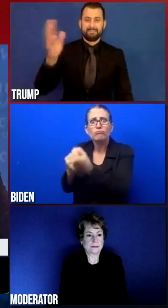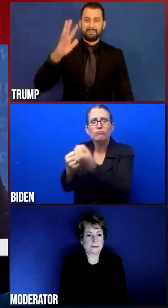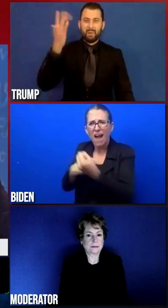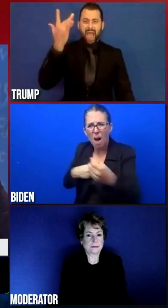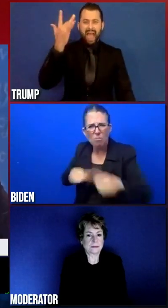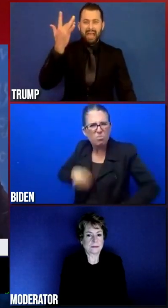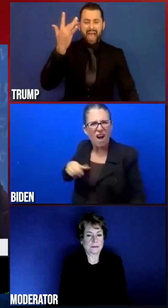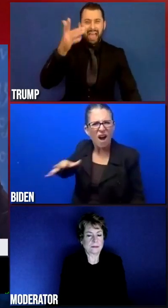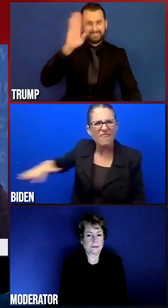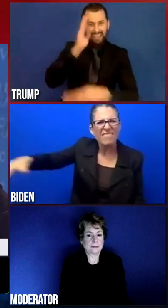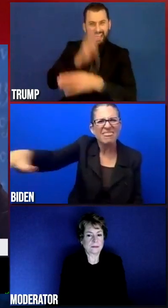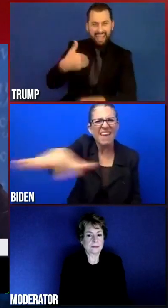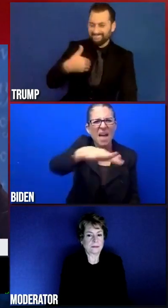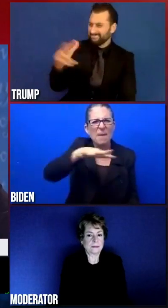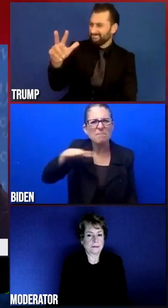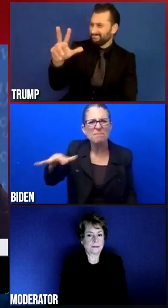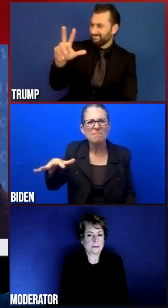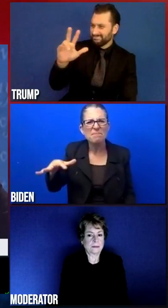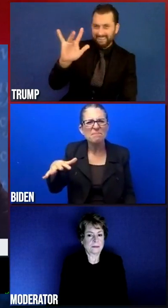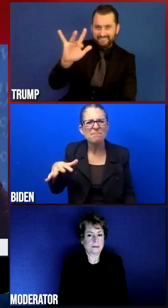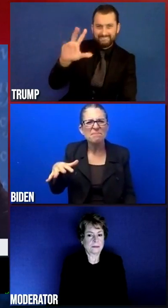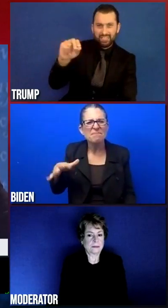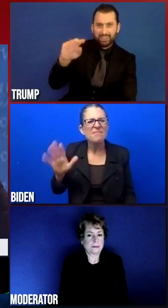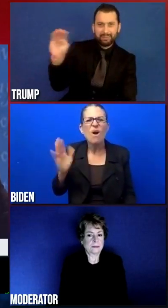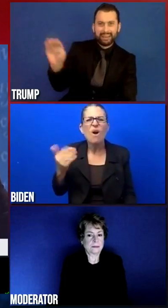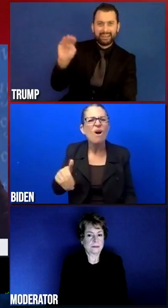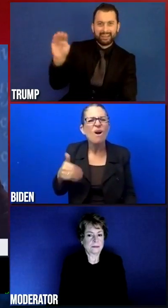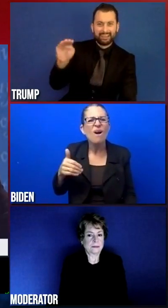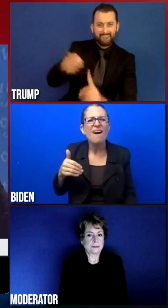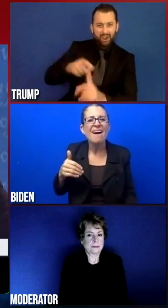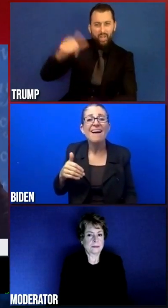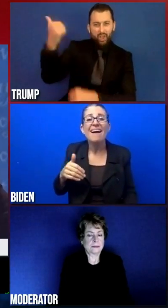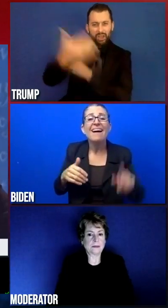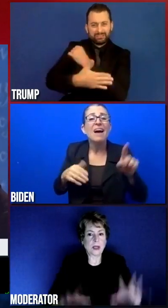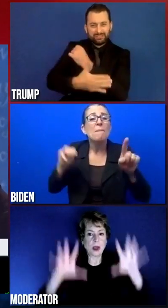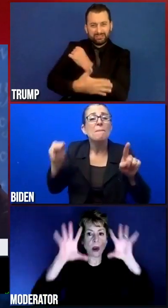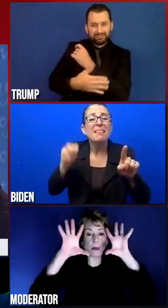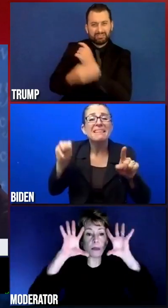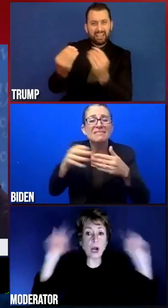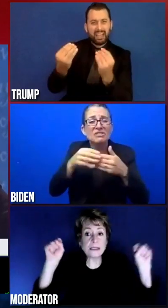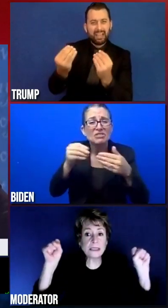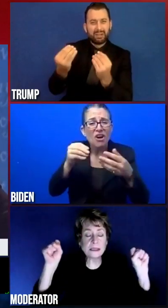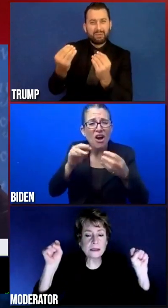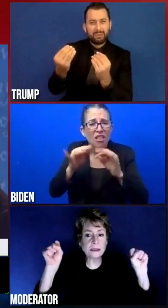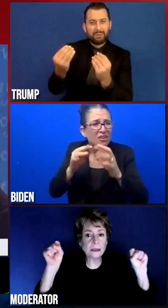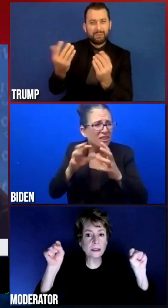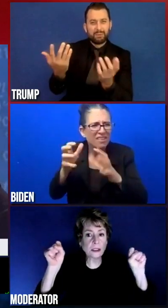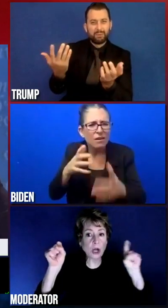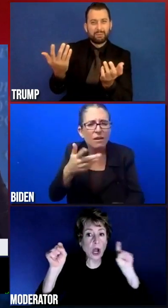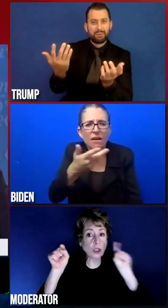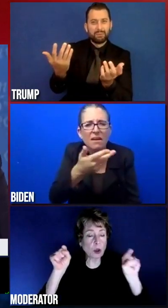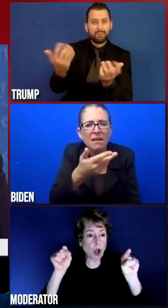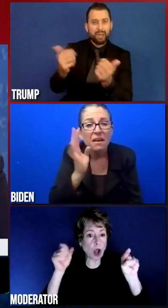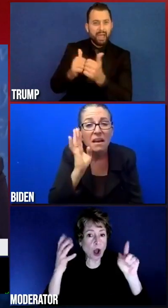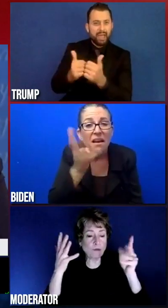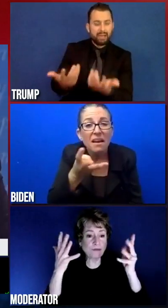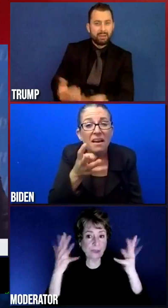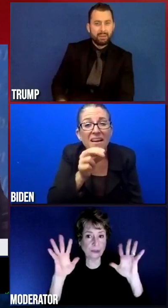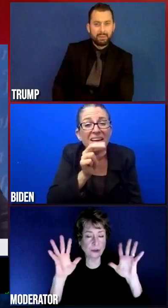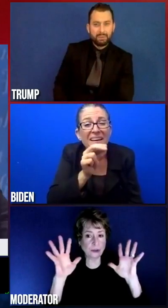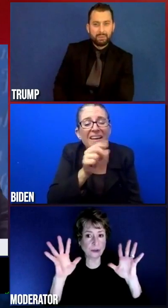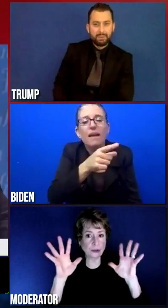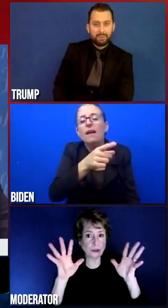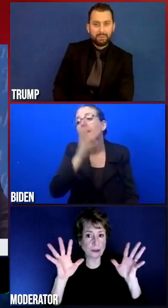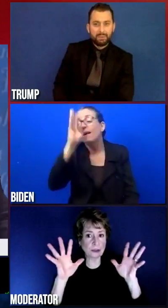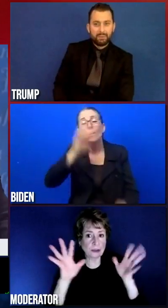of totally, millions of that's dollars. been totally President Trump, discredited. we've already been through. Totally discredited. We've already been through this. I think the